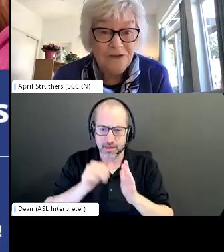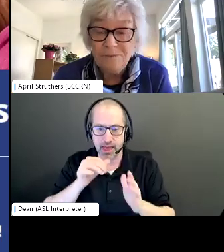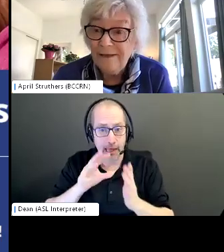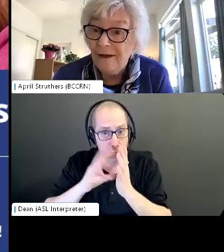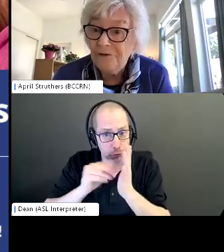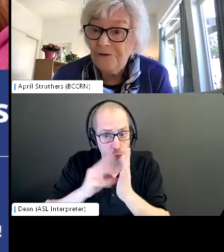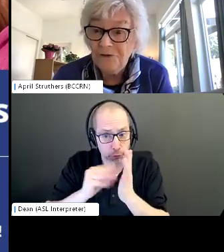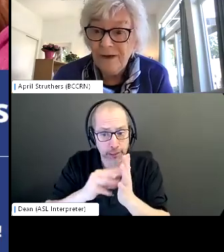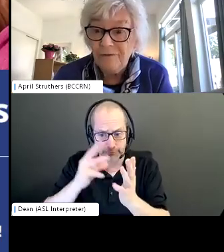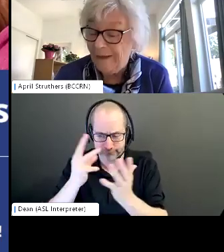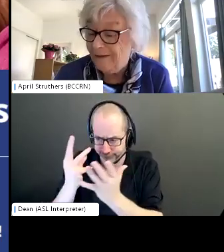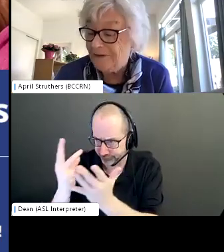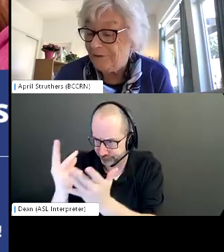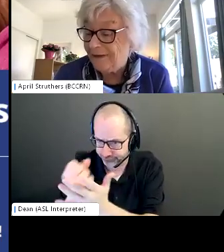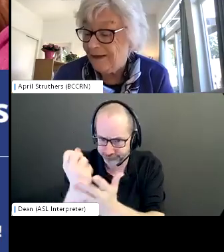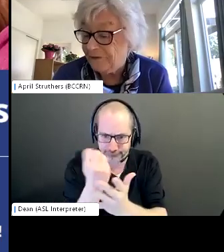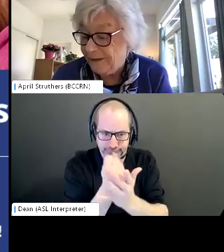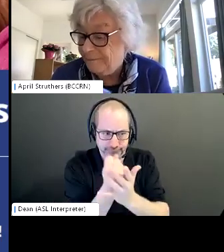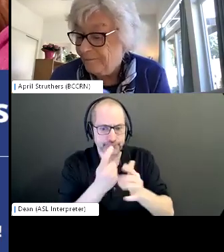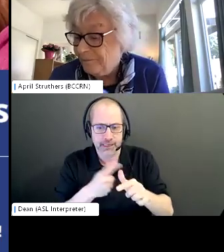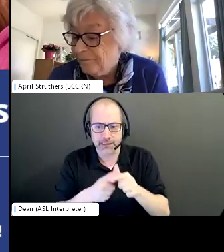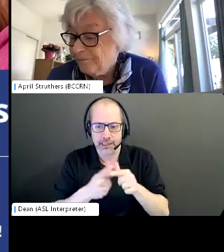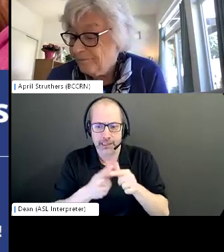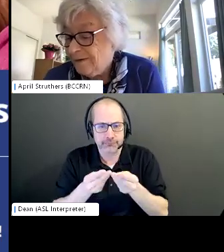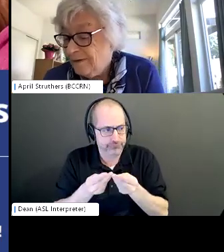then to spread out to everybody else around the country.